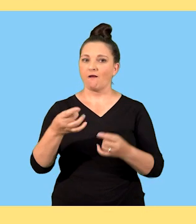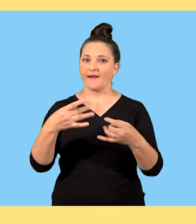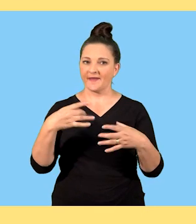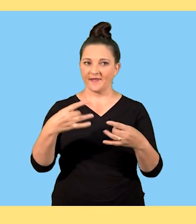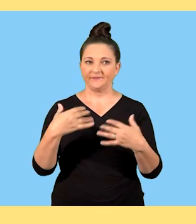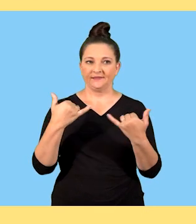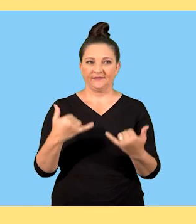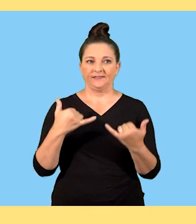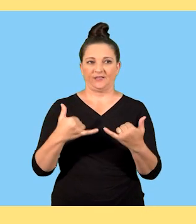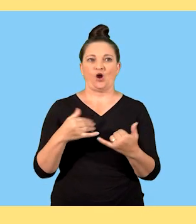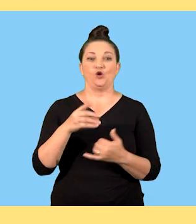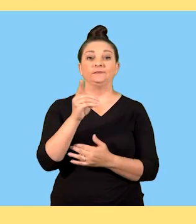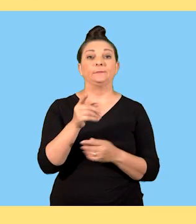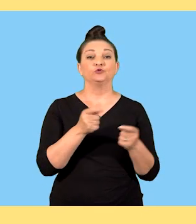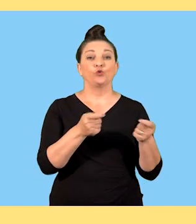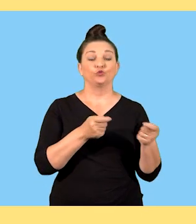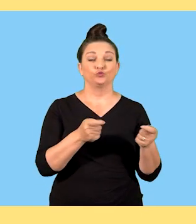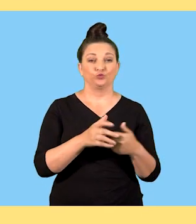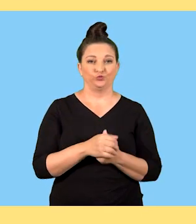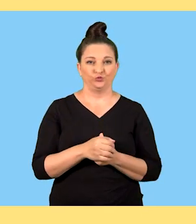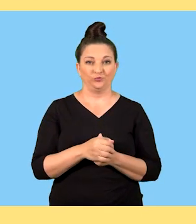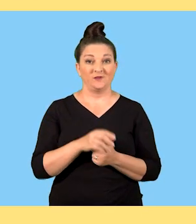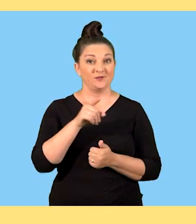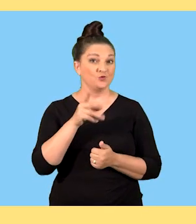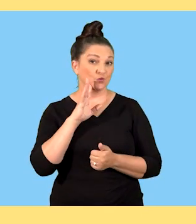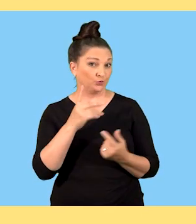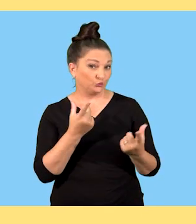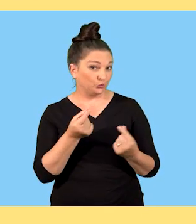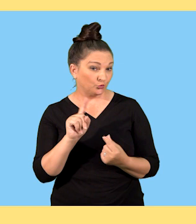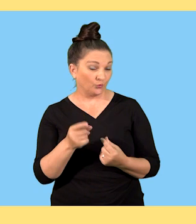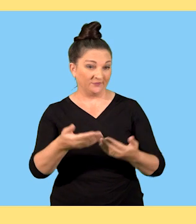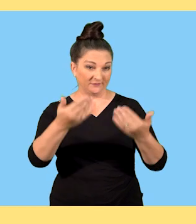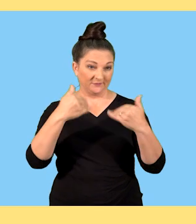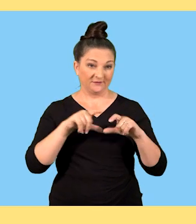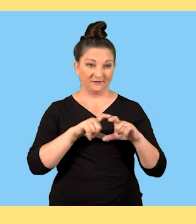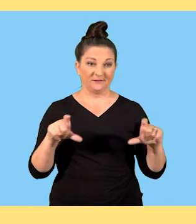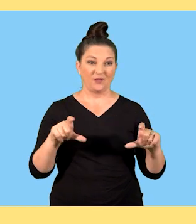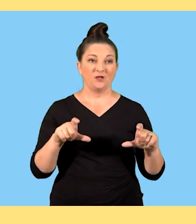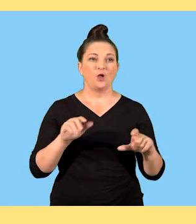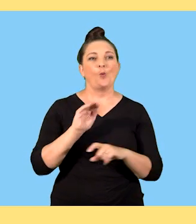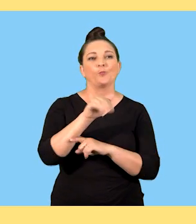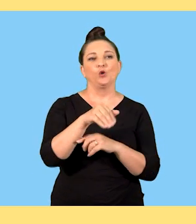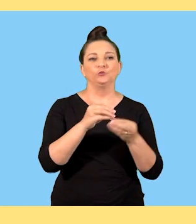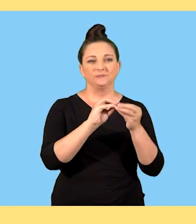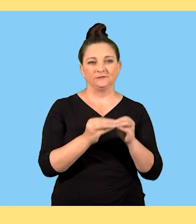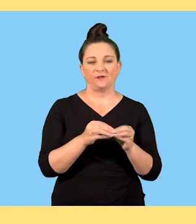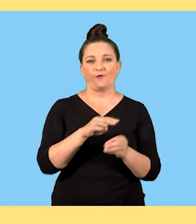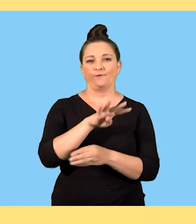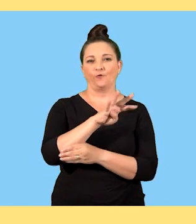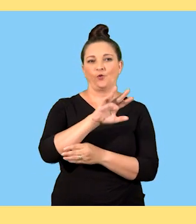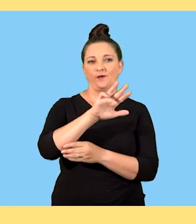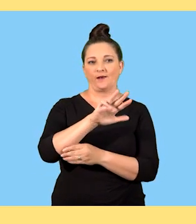they affect your debtor's control. They decrease your debtor's control. That means we're going to come here and we had